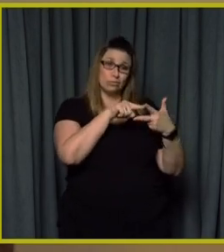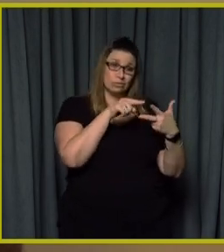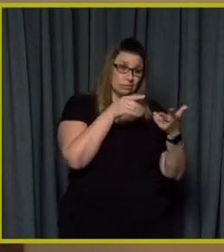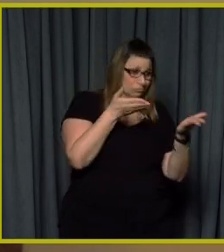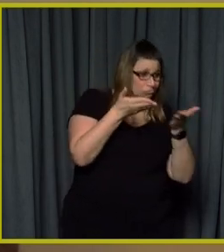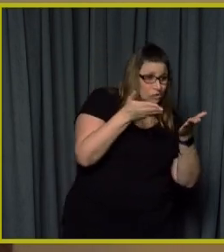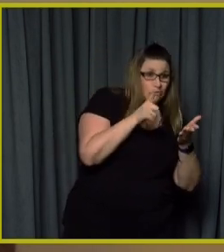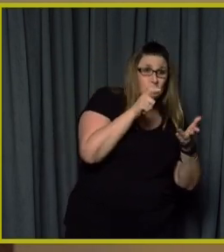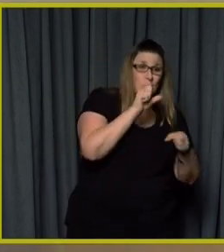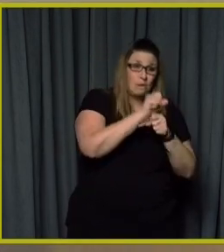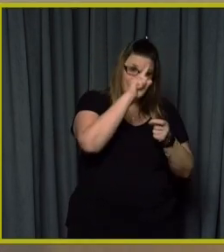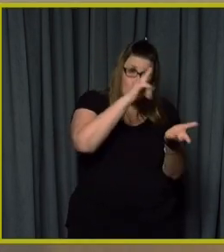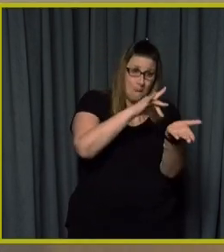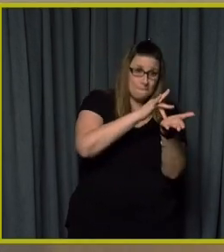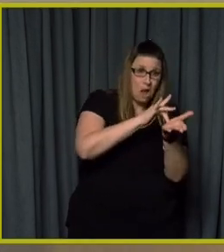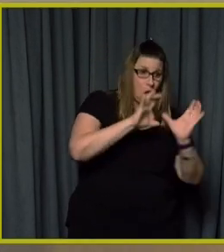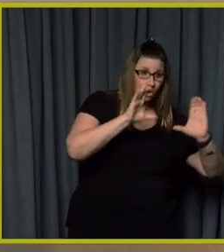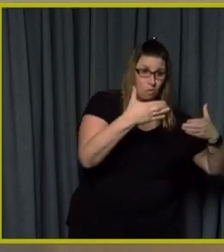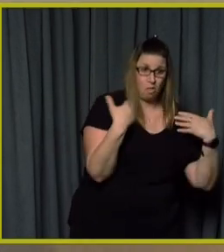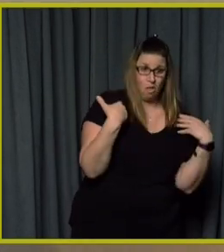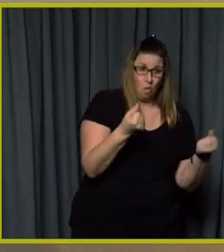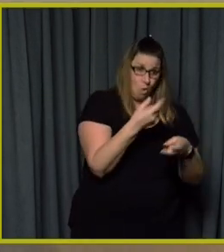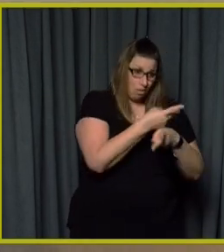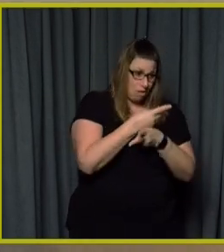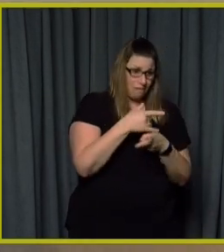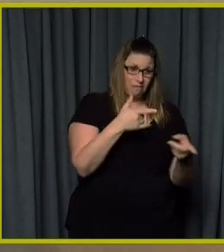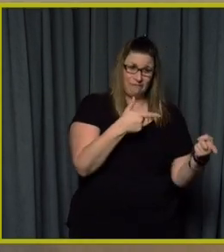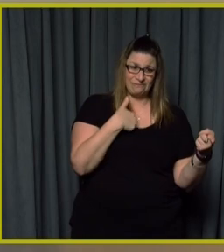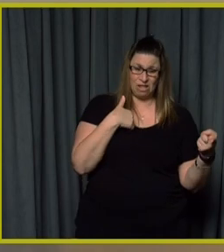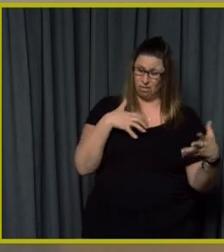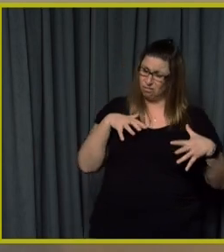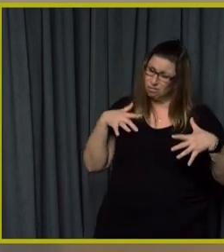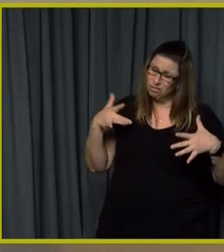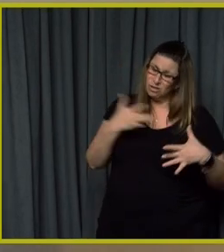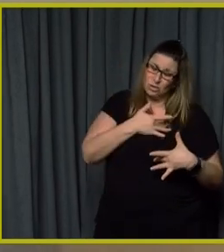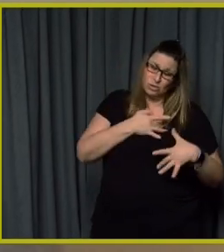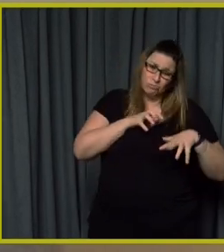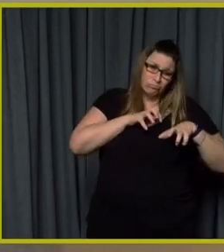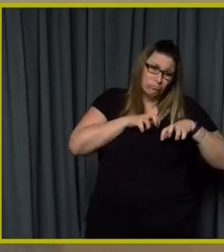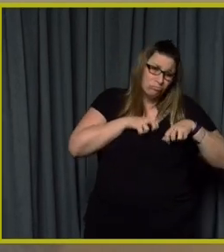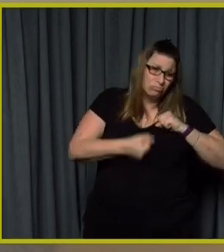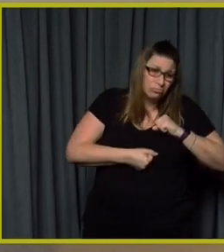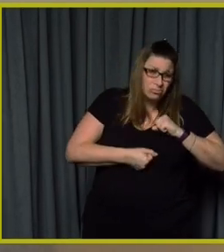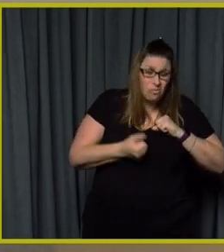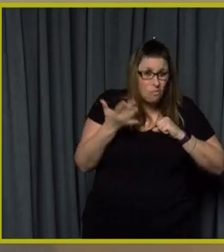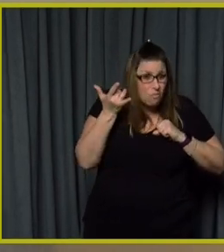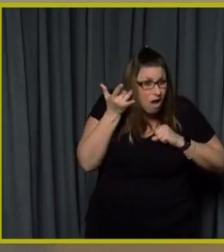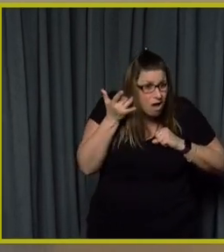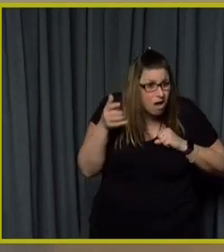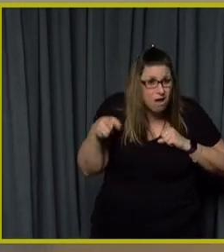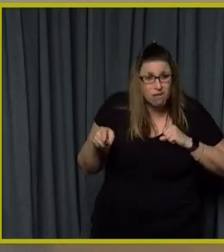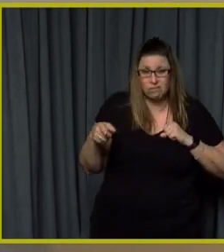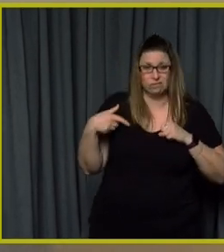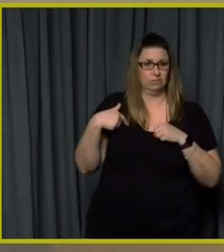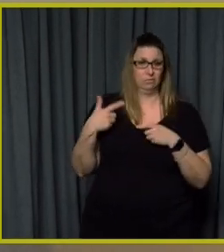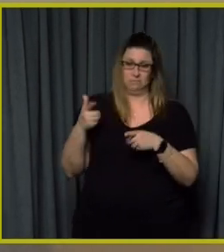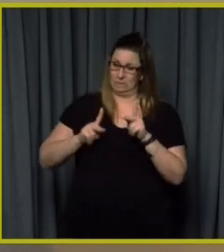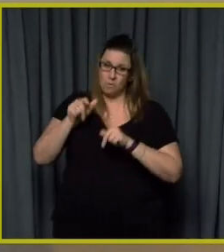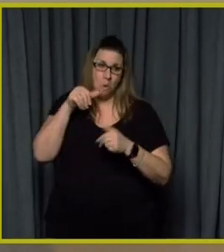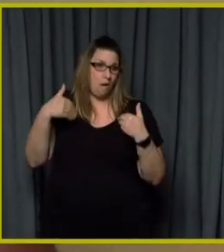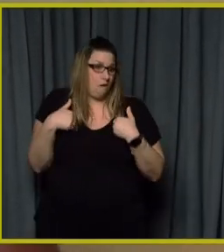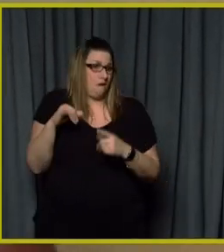get the proper service, they do treat me different if they know that my insurance isn't as high quality as